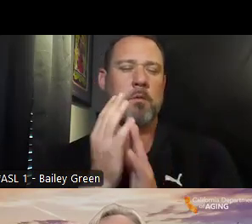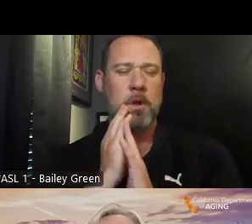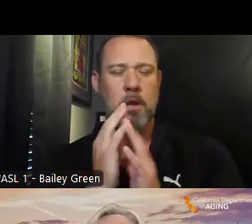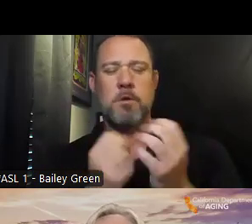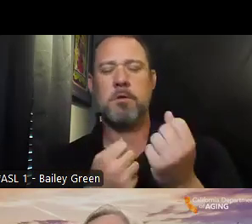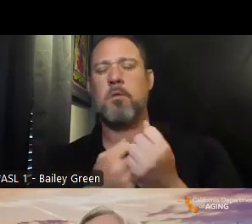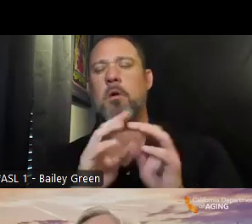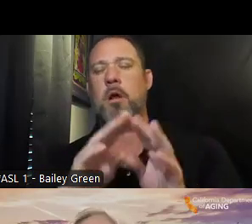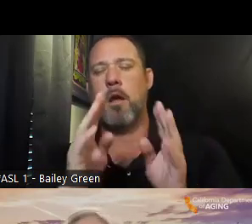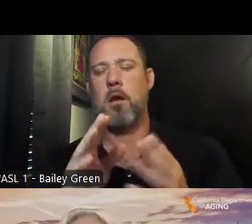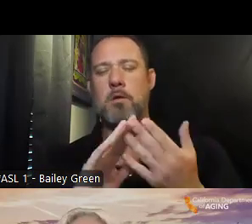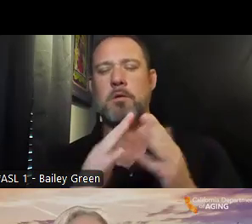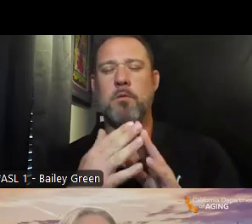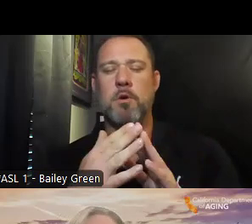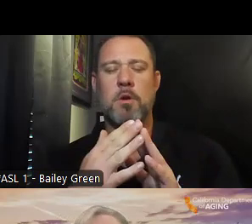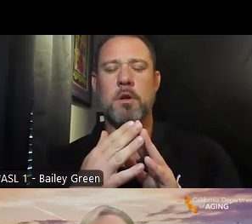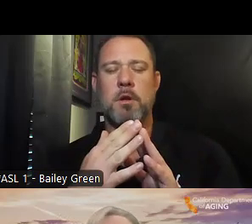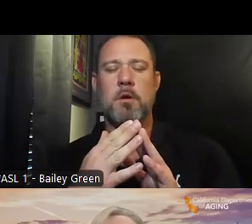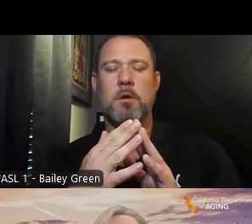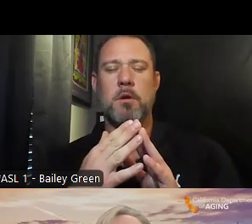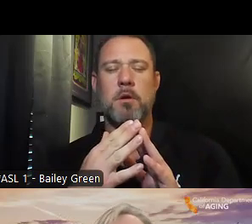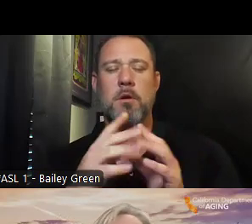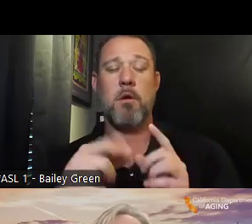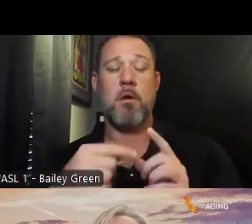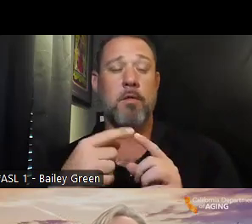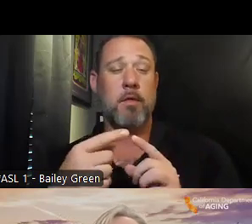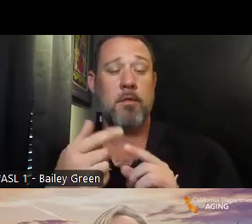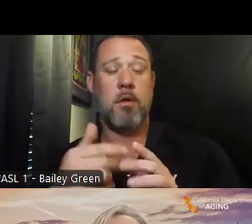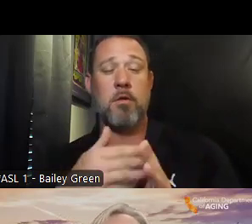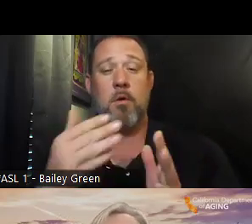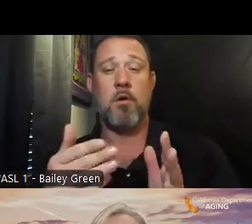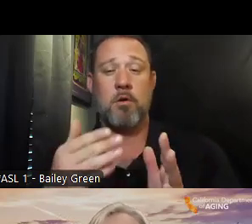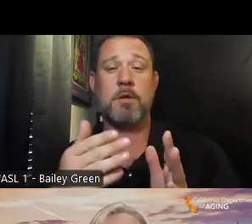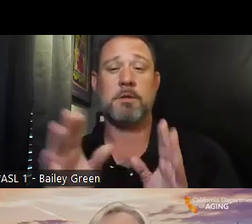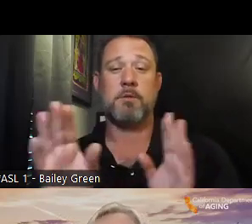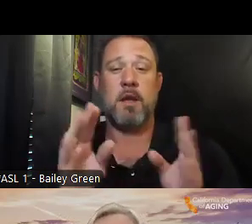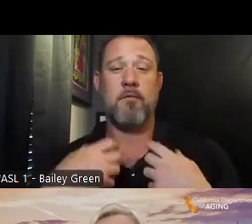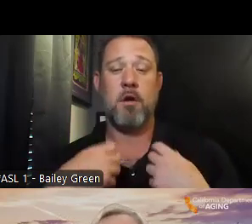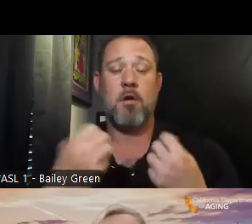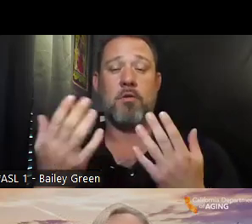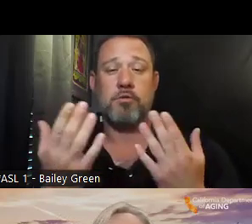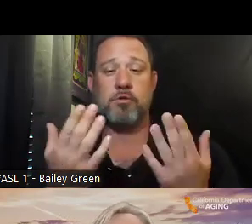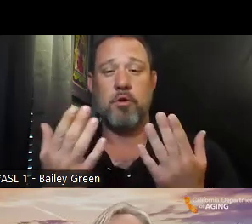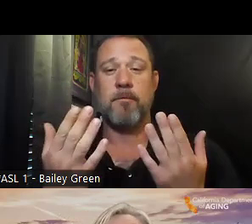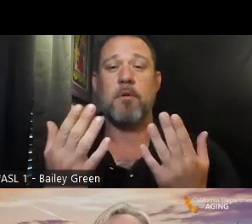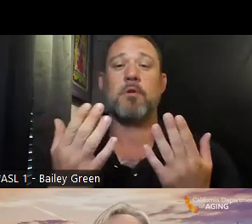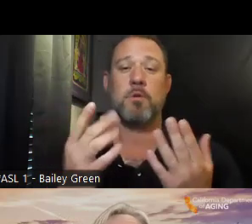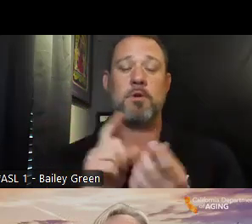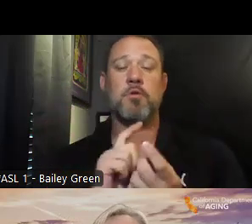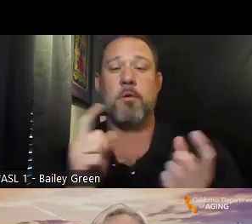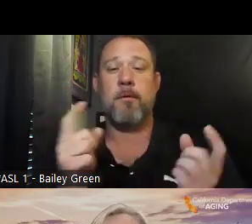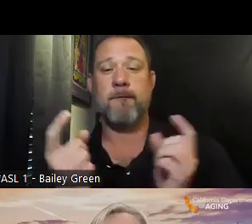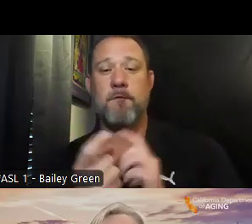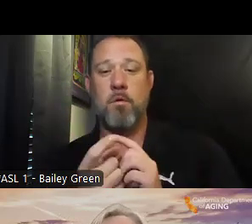housing units, and community sites. And then the other piece is the Behavioral Health Services Act, which really looked to reform